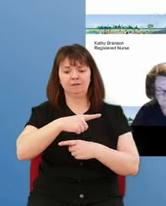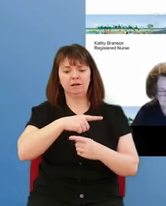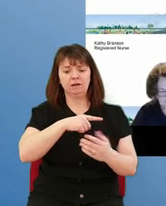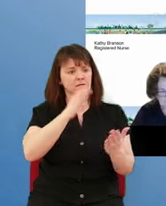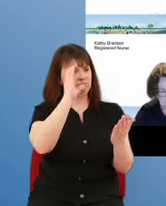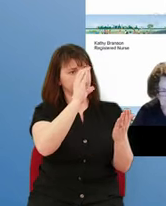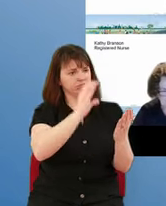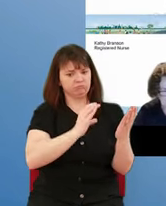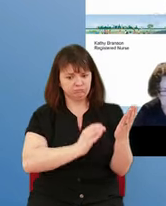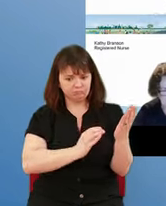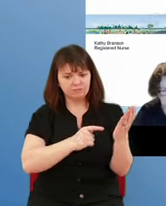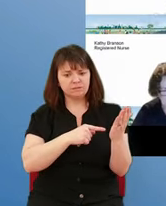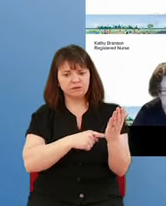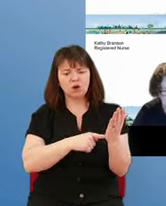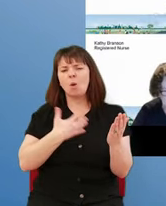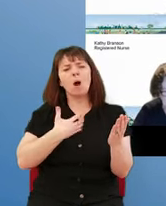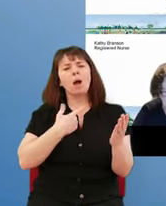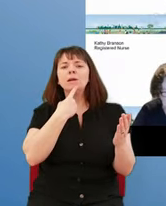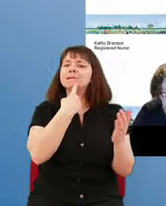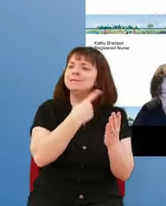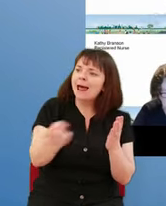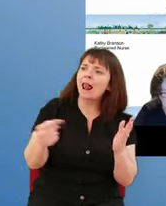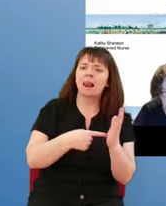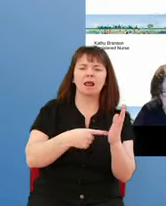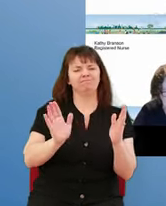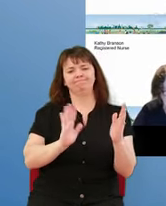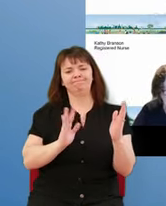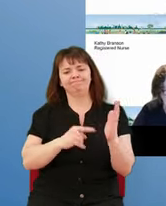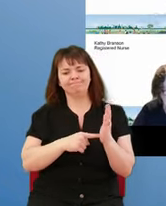is we have now run this year's